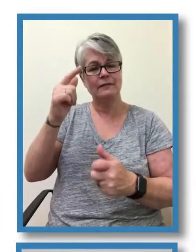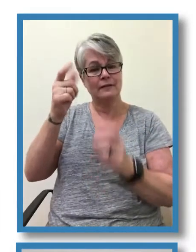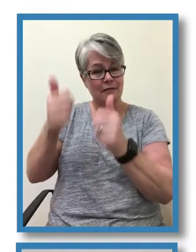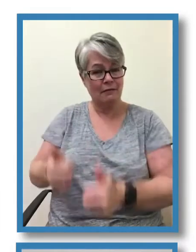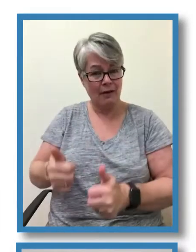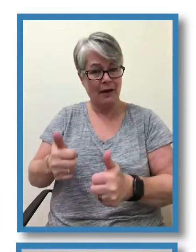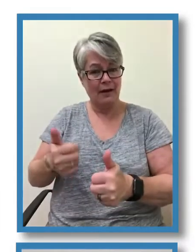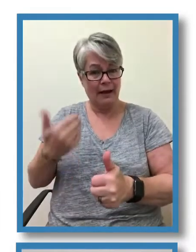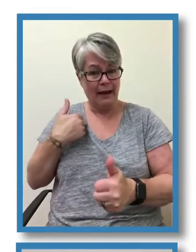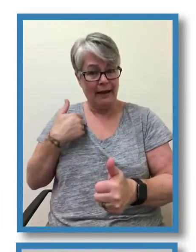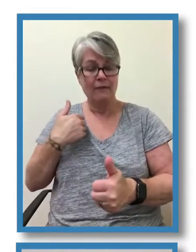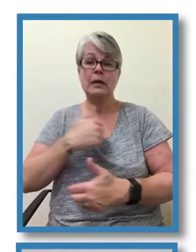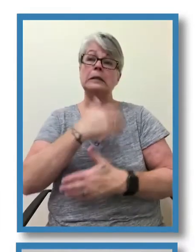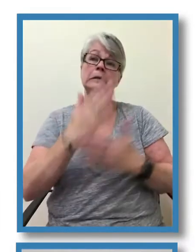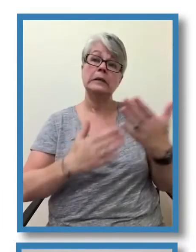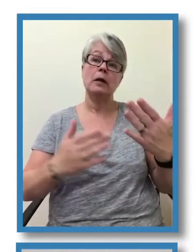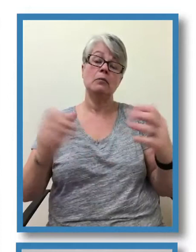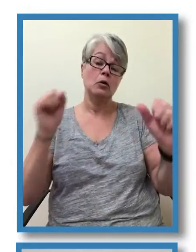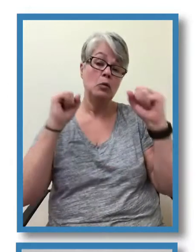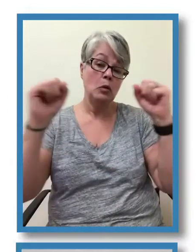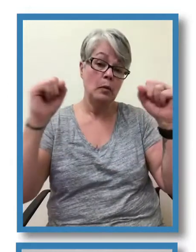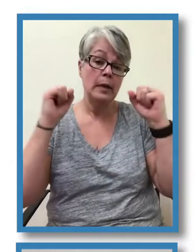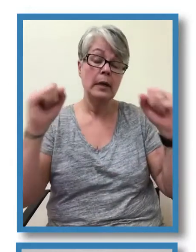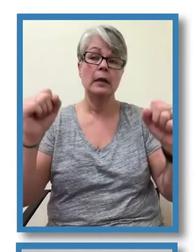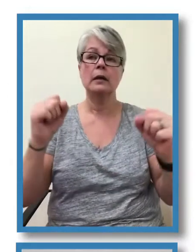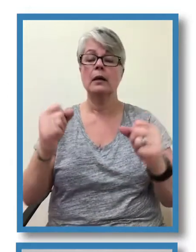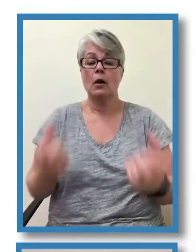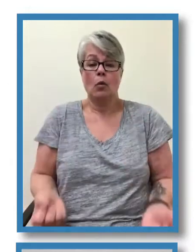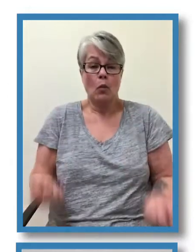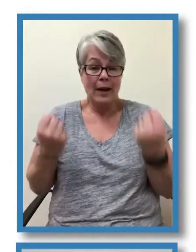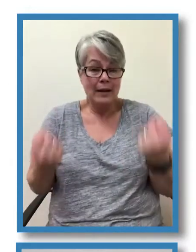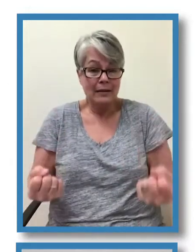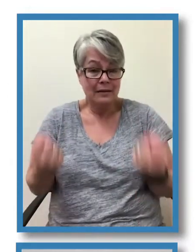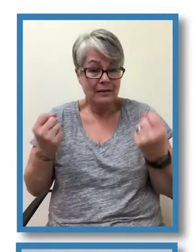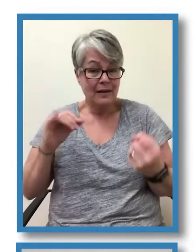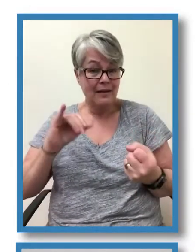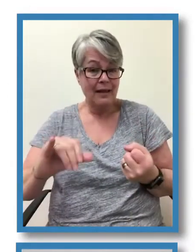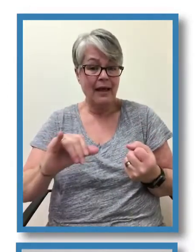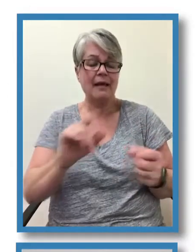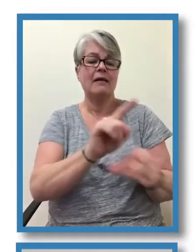So there is quite a detailed